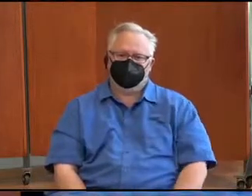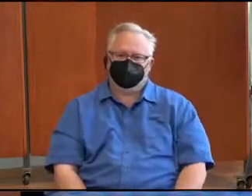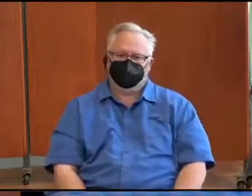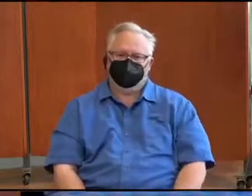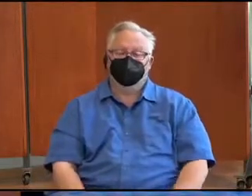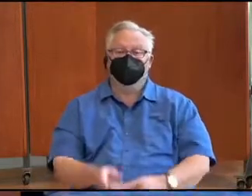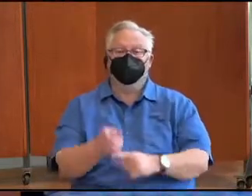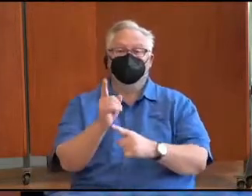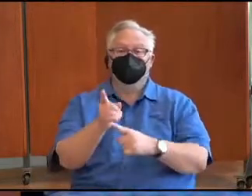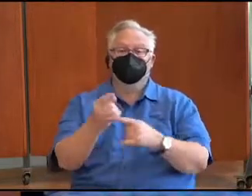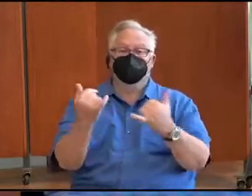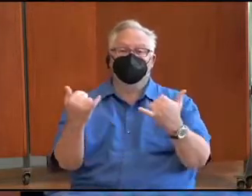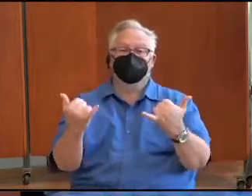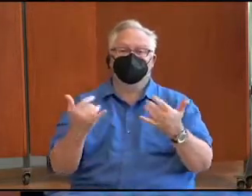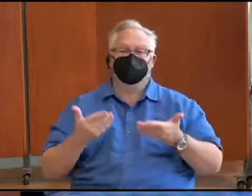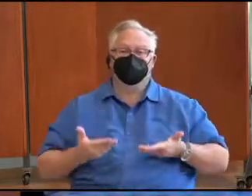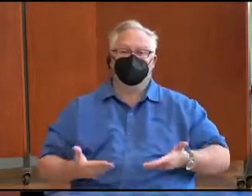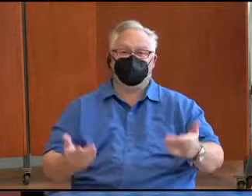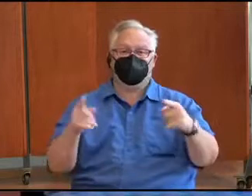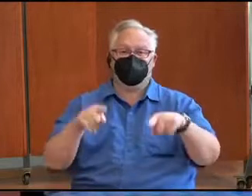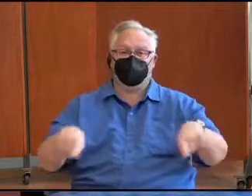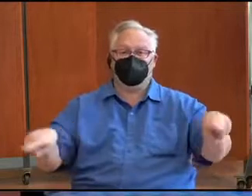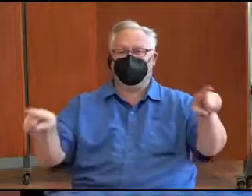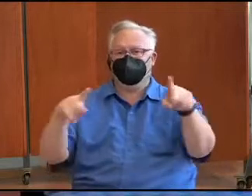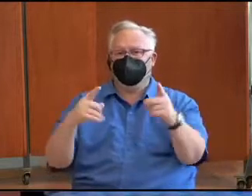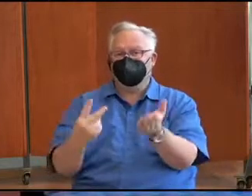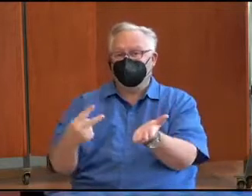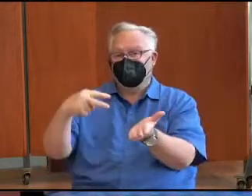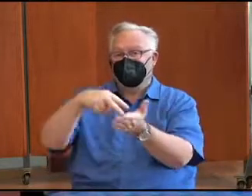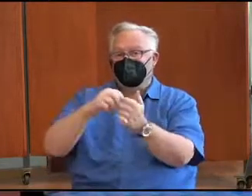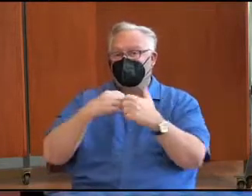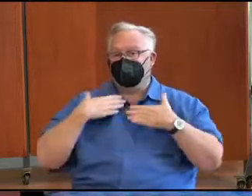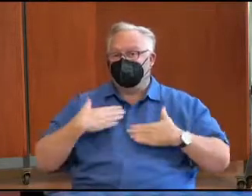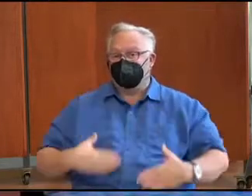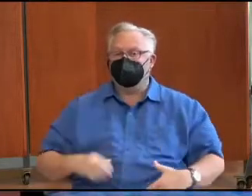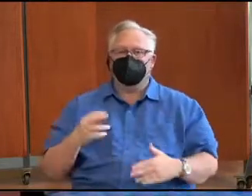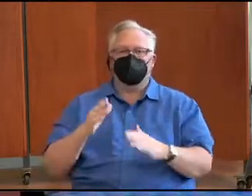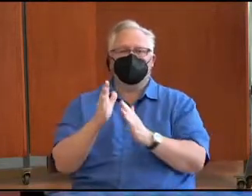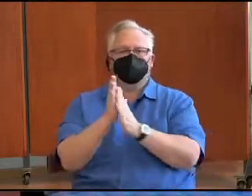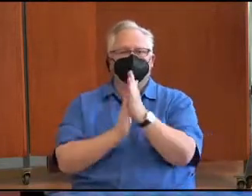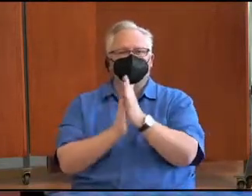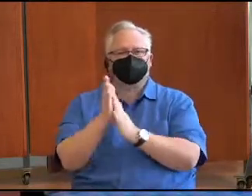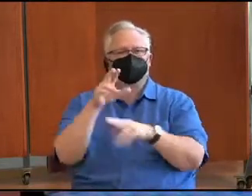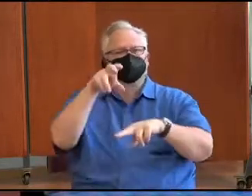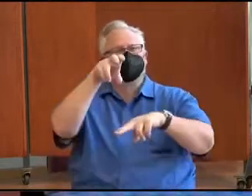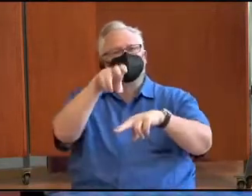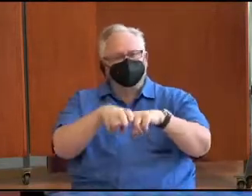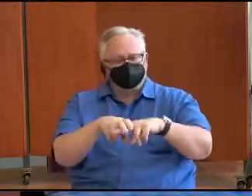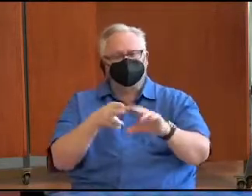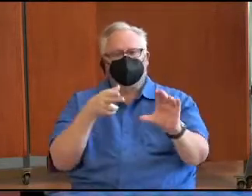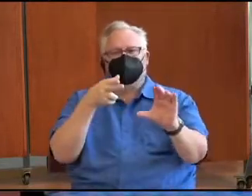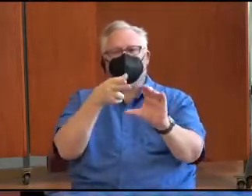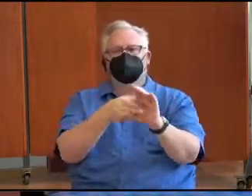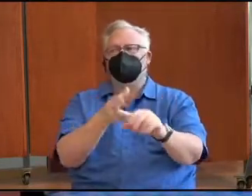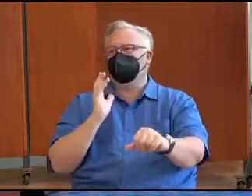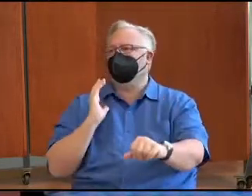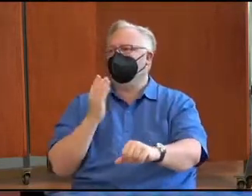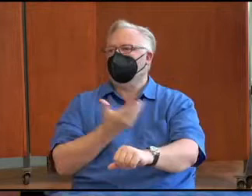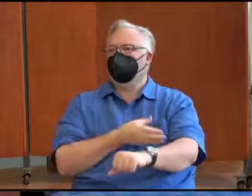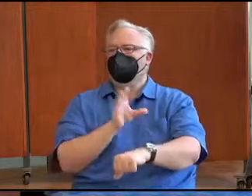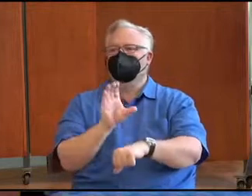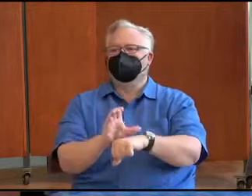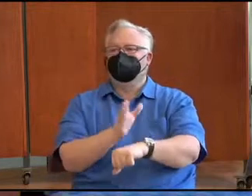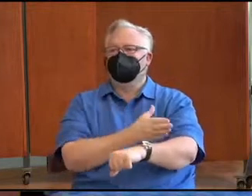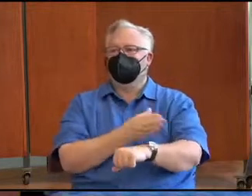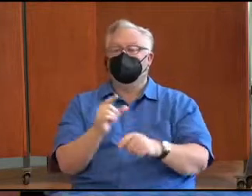At this moment, we invite you to rise in body or spirit and join us in singing our church hymn. The